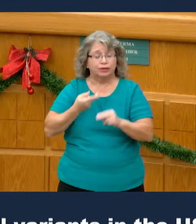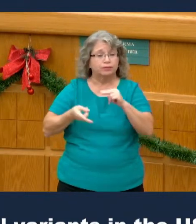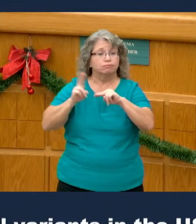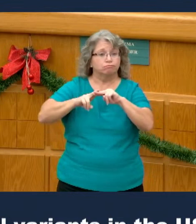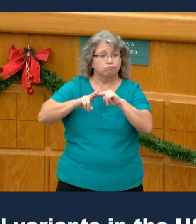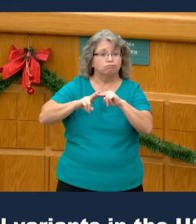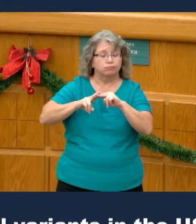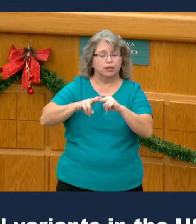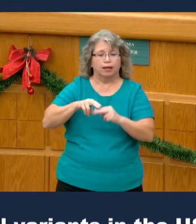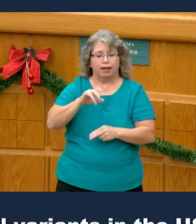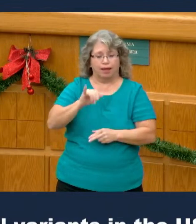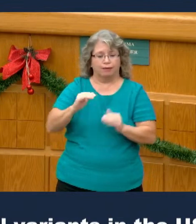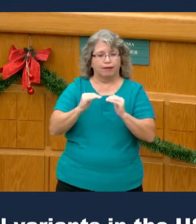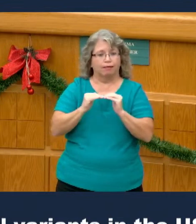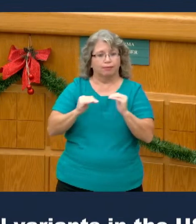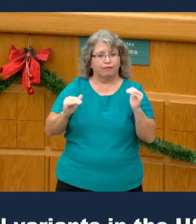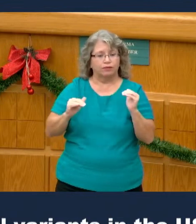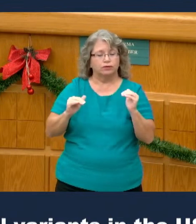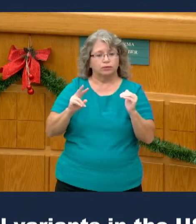At this level, we're looking at,